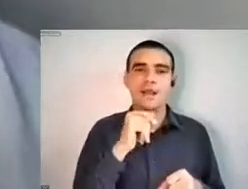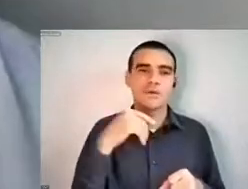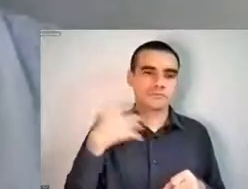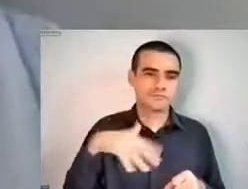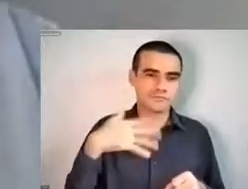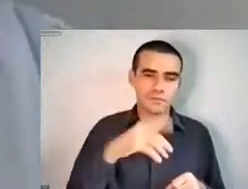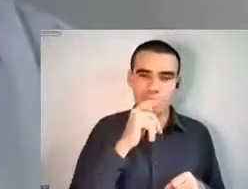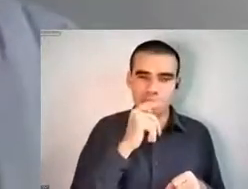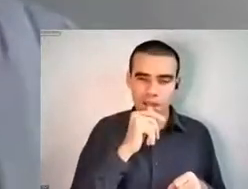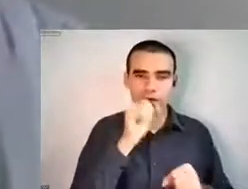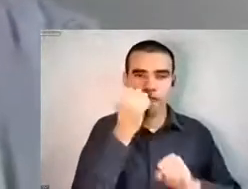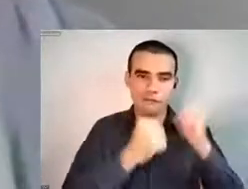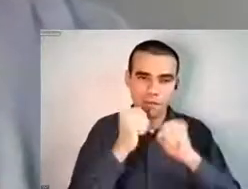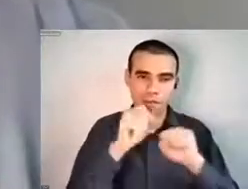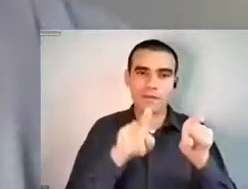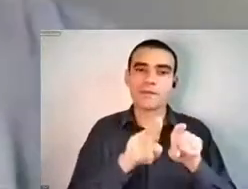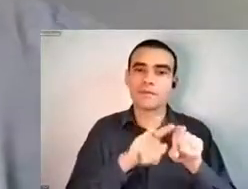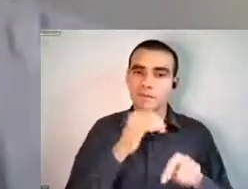power.